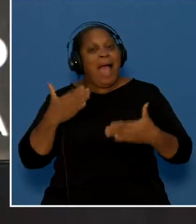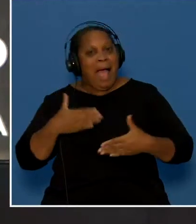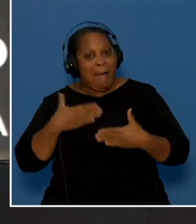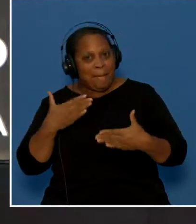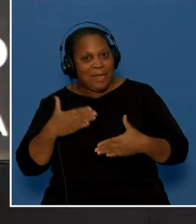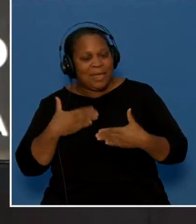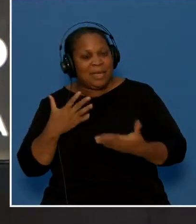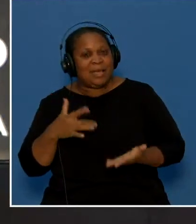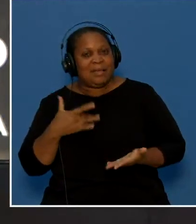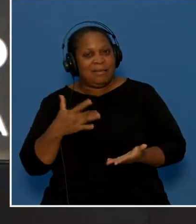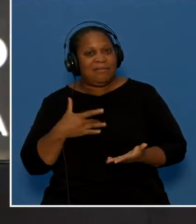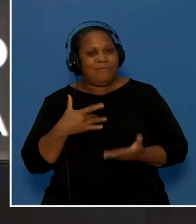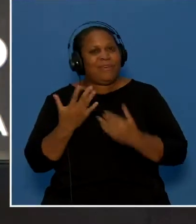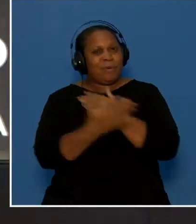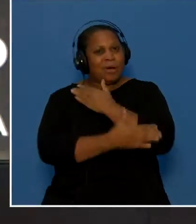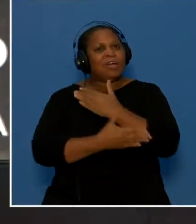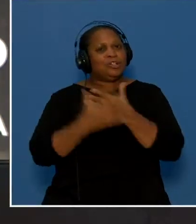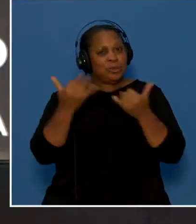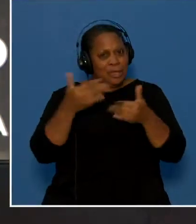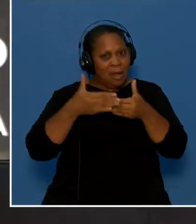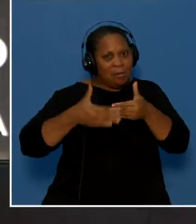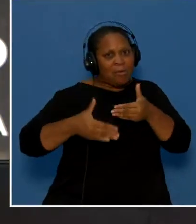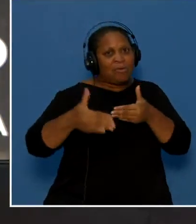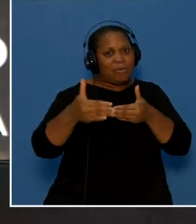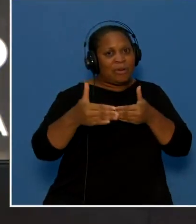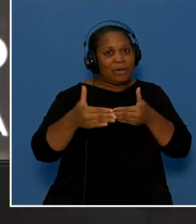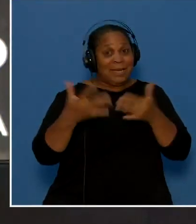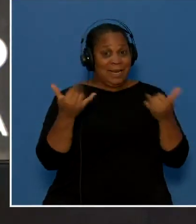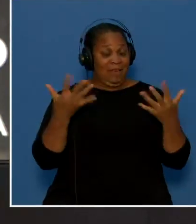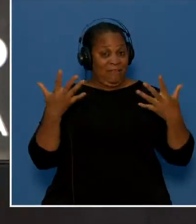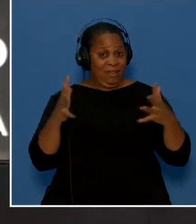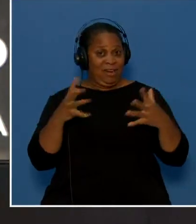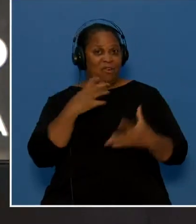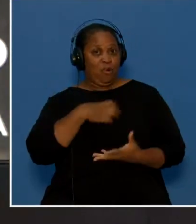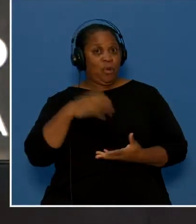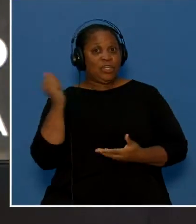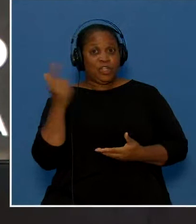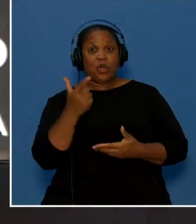will feel that our country is moving forward. And with that, I wish to wish